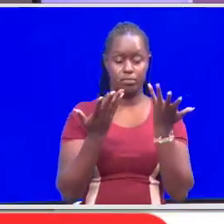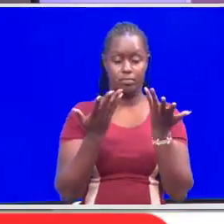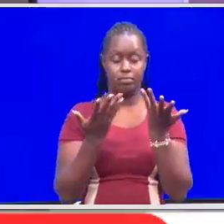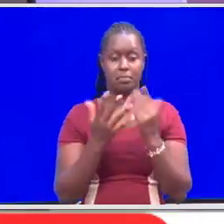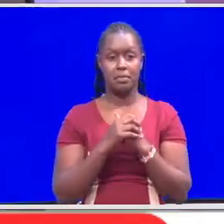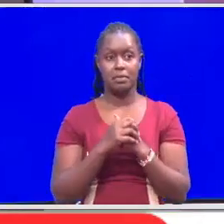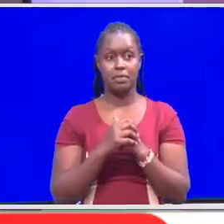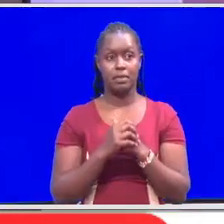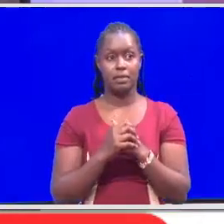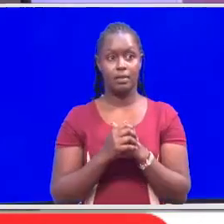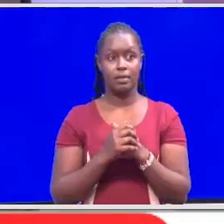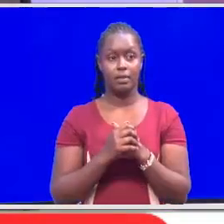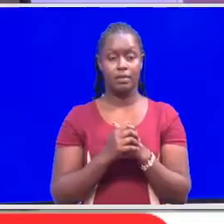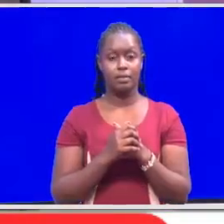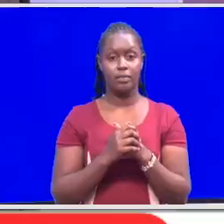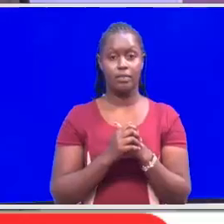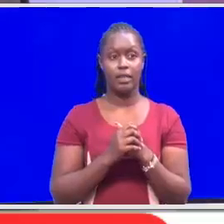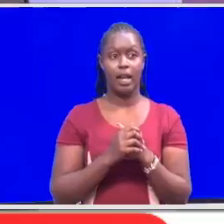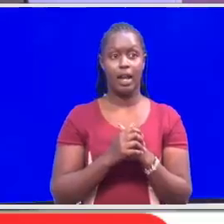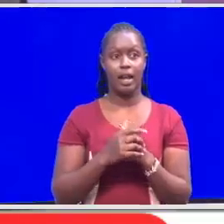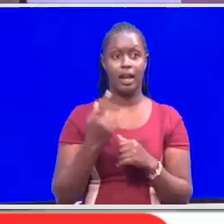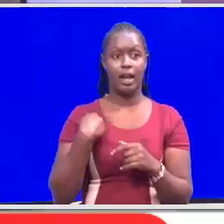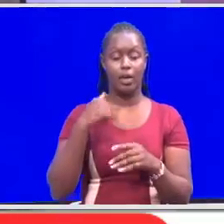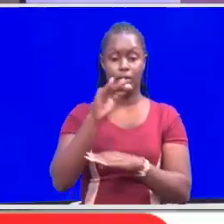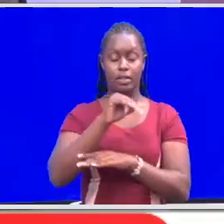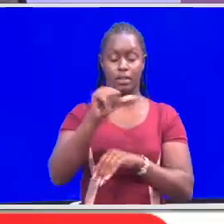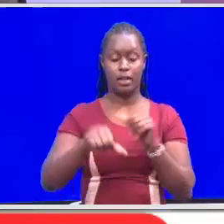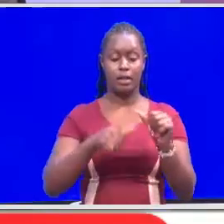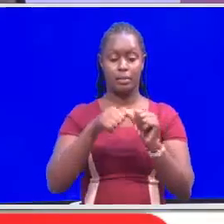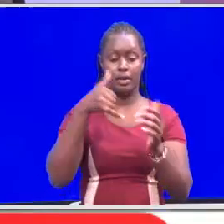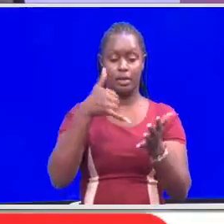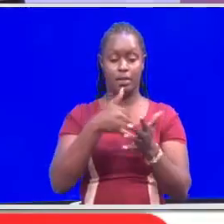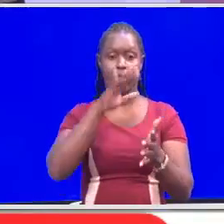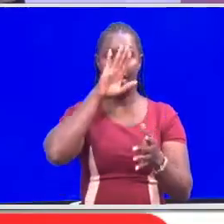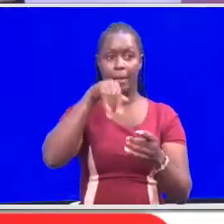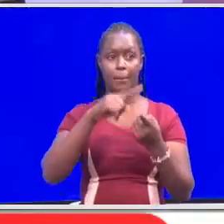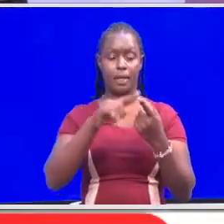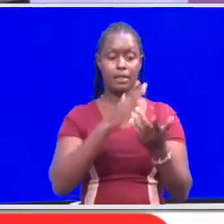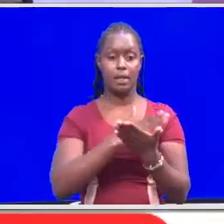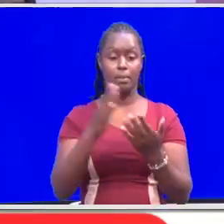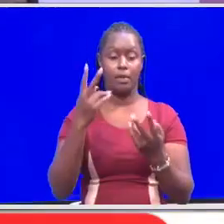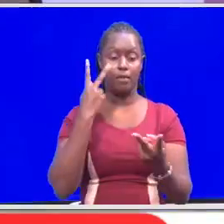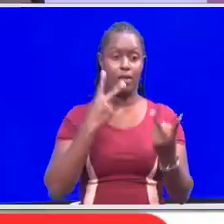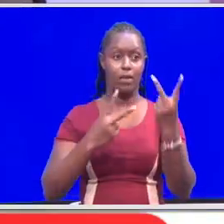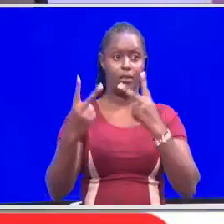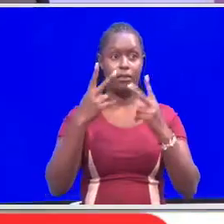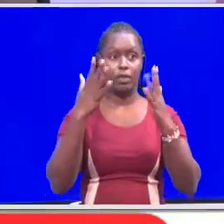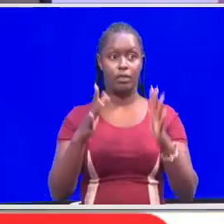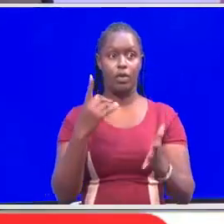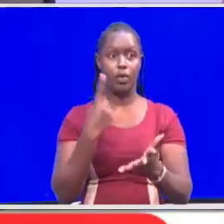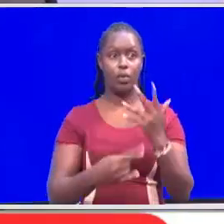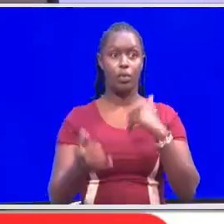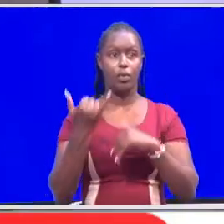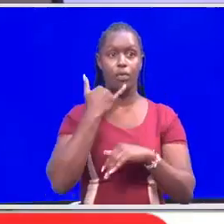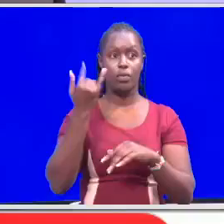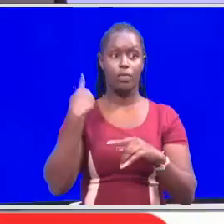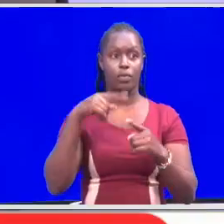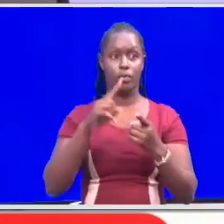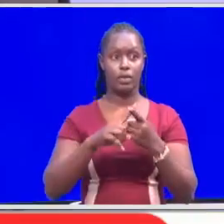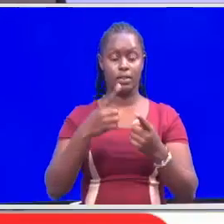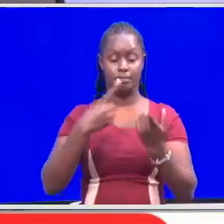right? Where did you find that? I was actually asked about it by some of our viewers. They were like, what is the Tofik, you know, coming from?